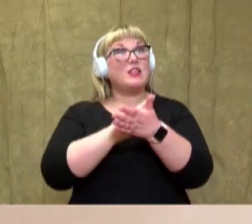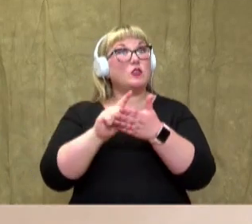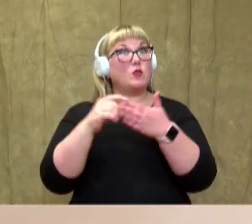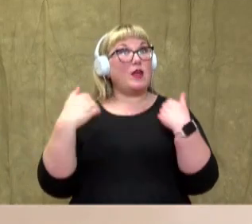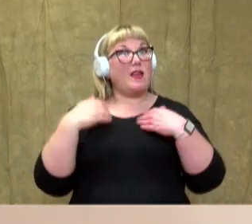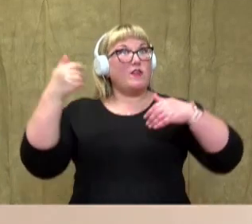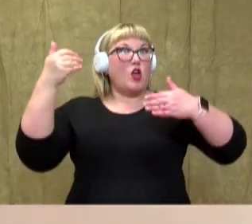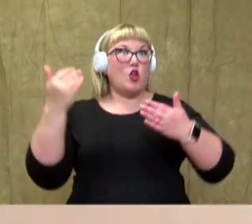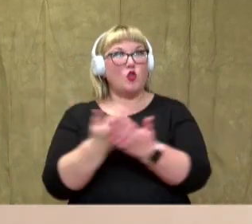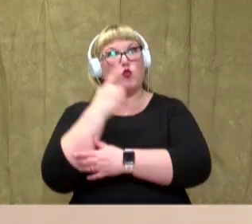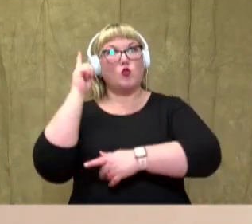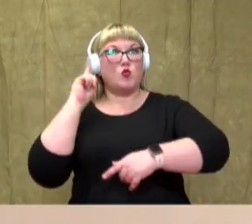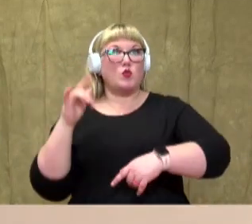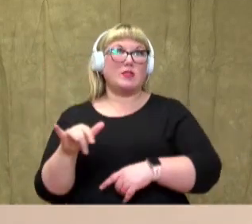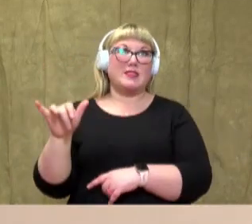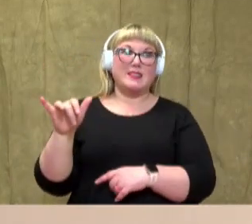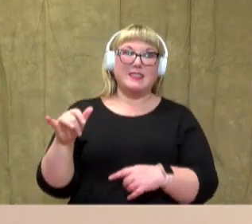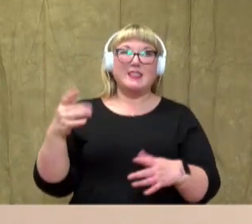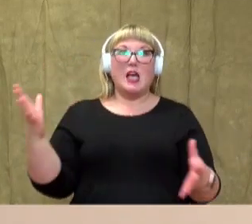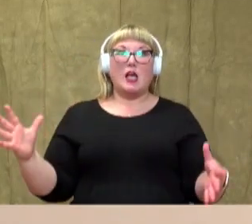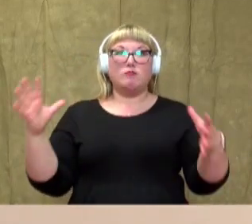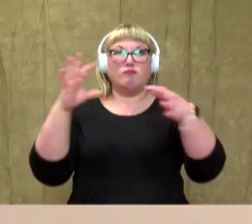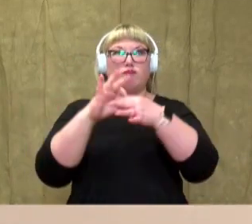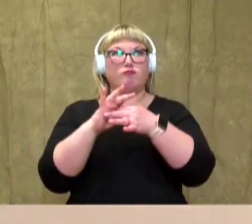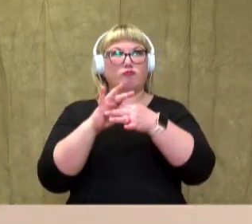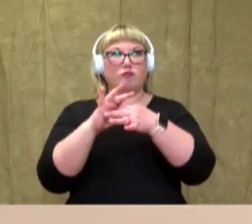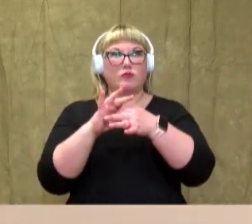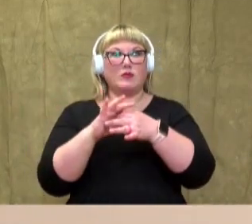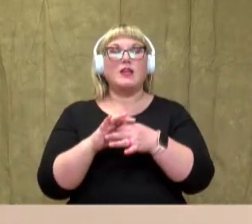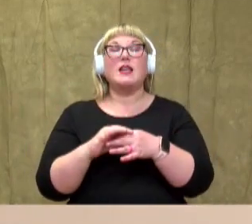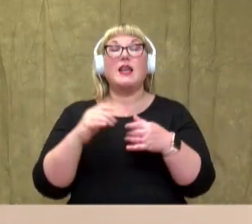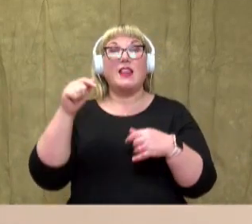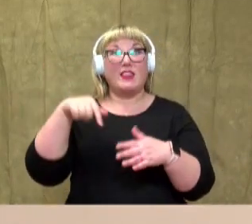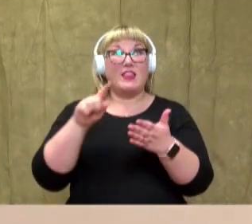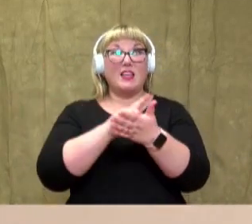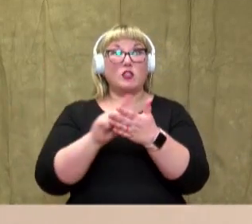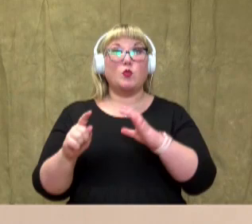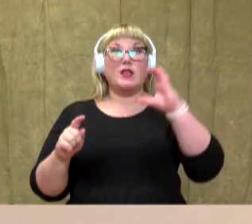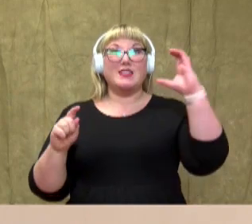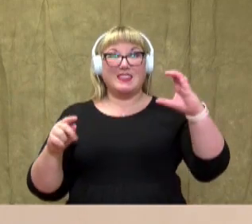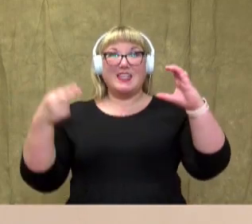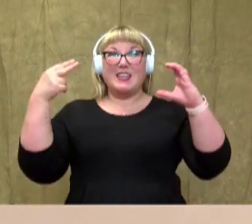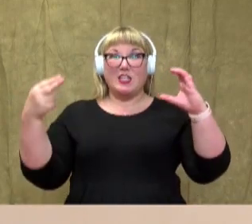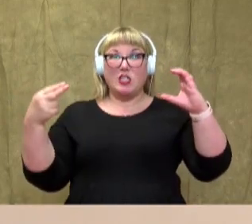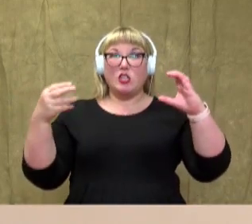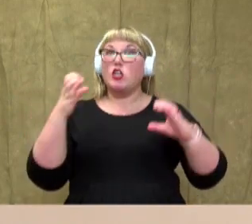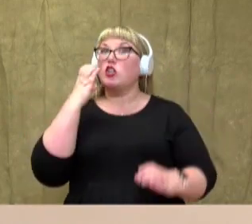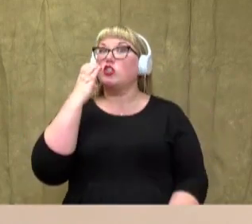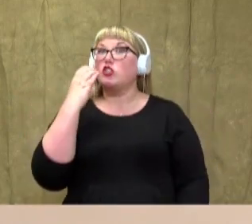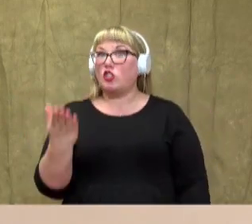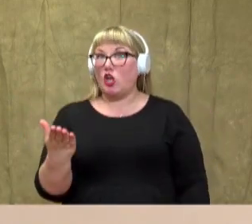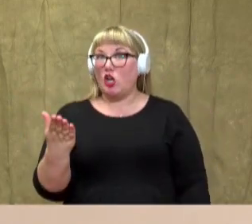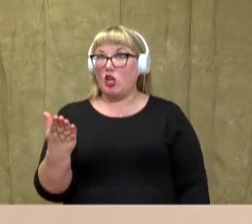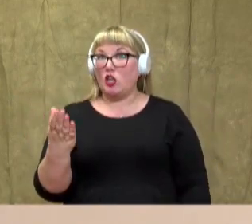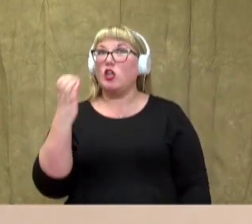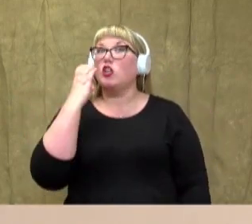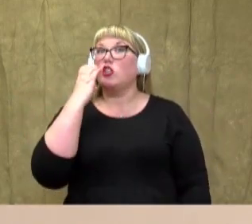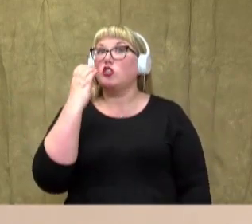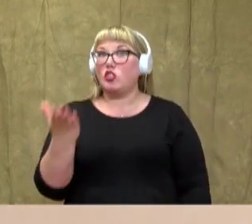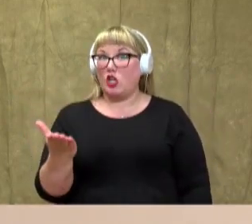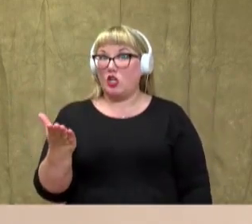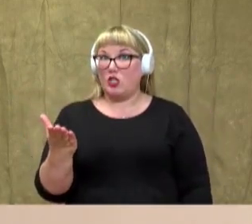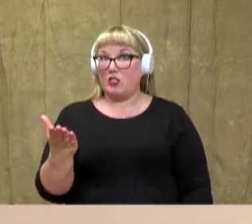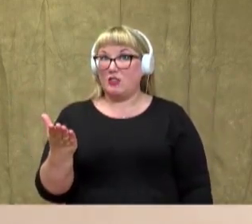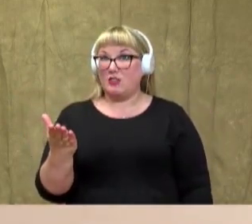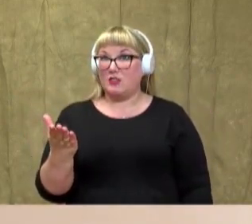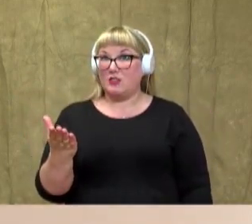new digraph, and it is the digraph ch. Repeat the sound for me. Ch. Very good. When you